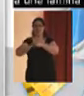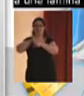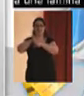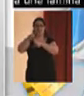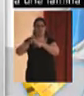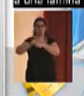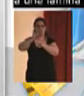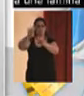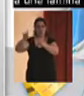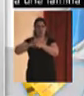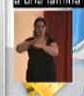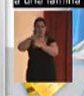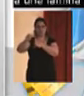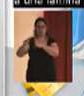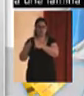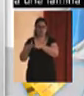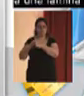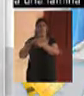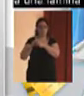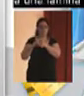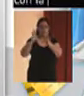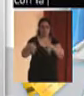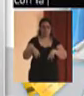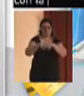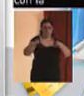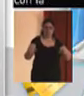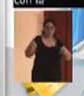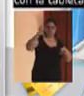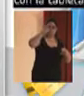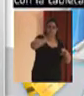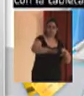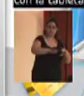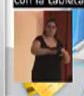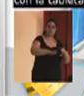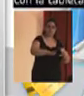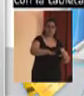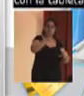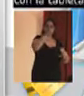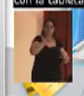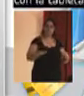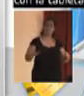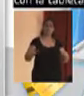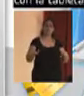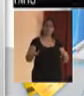screen to a sheet in relief, which we place on the tablet, so that